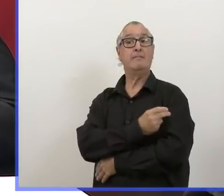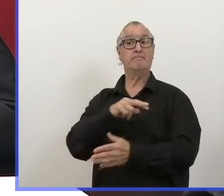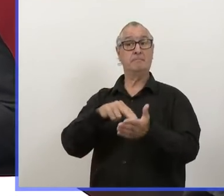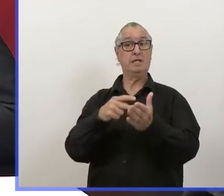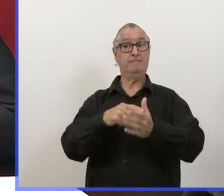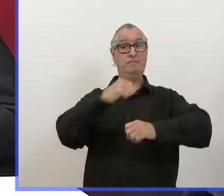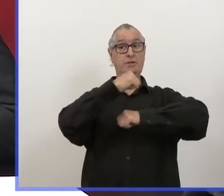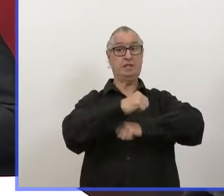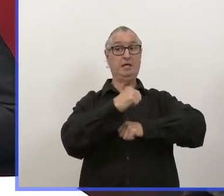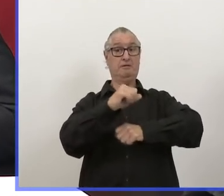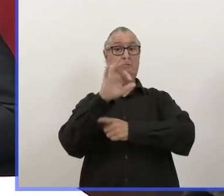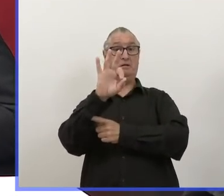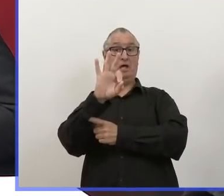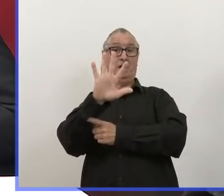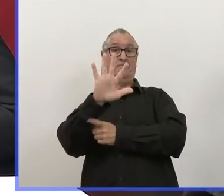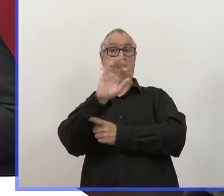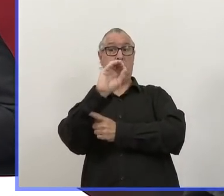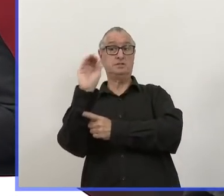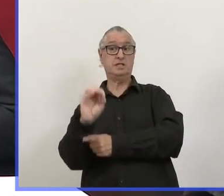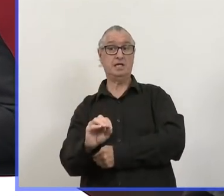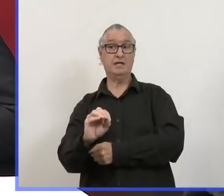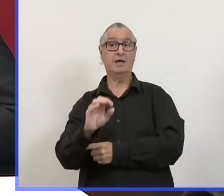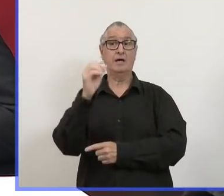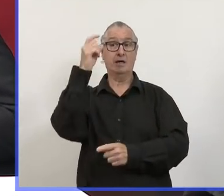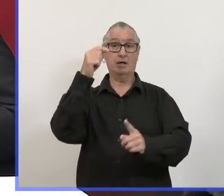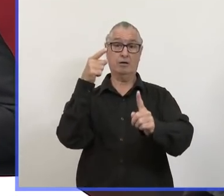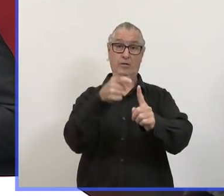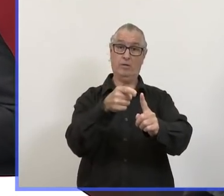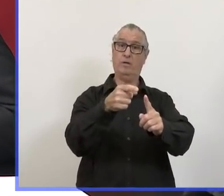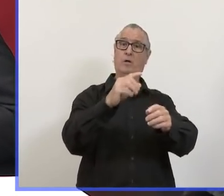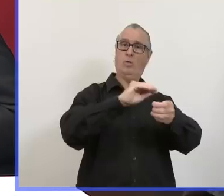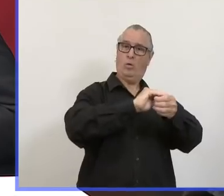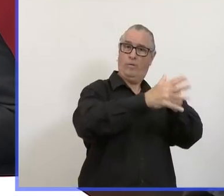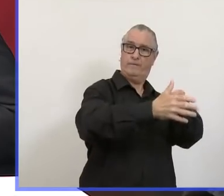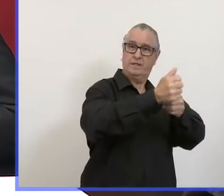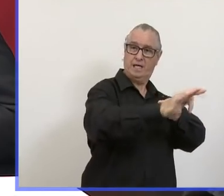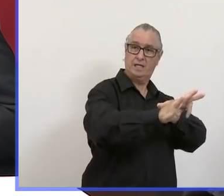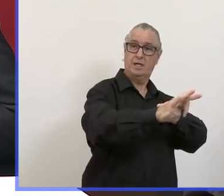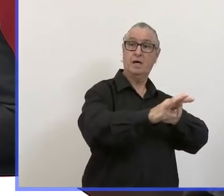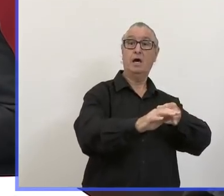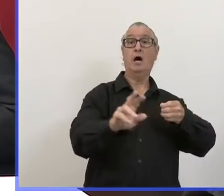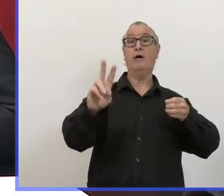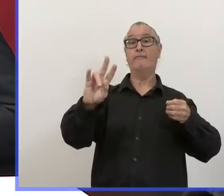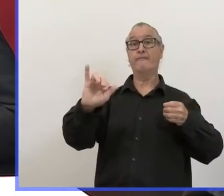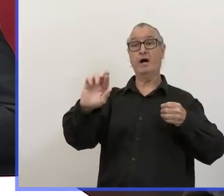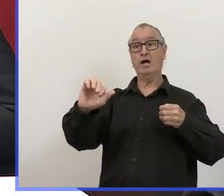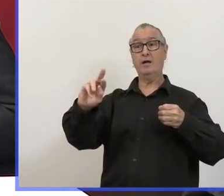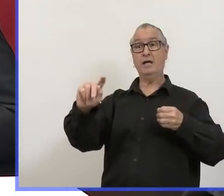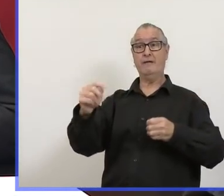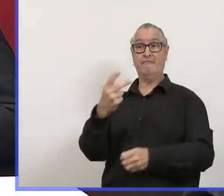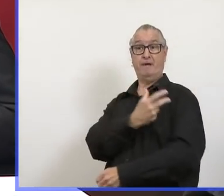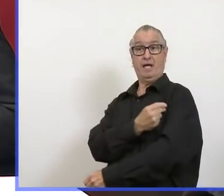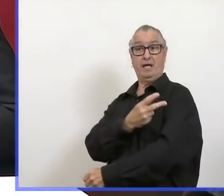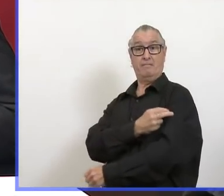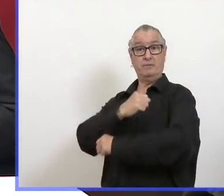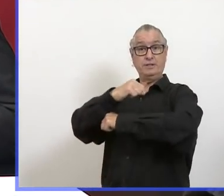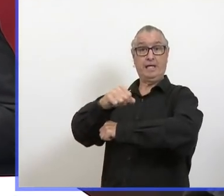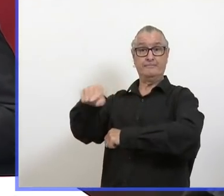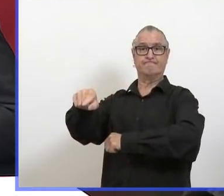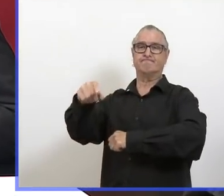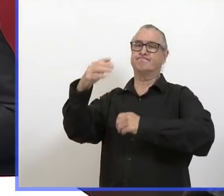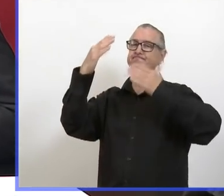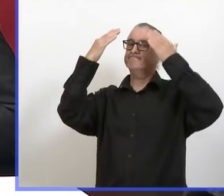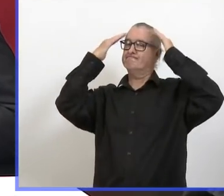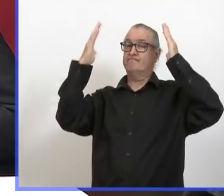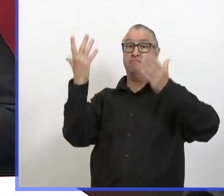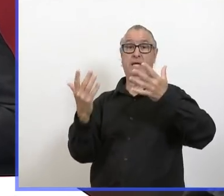you know, versus the wild strain where the original studies were done. So are we going to see a fourth wave? You know, that's a possibility.